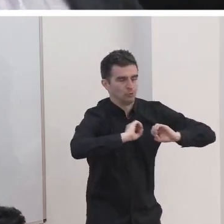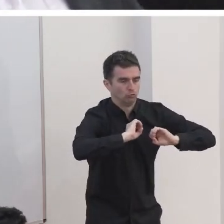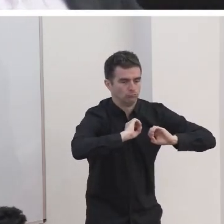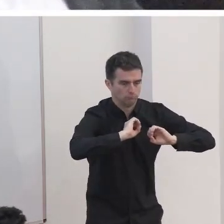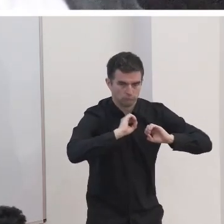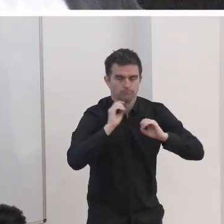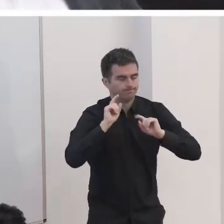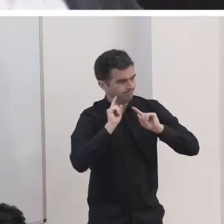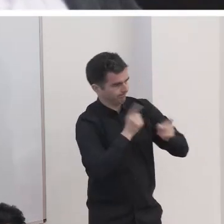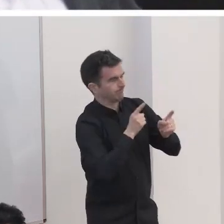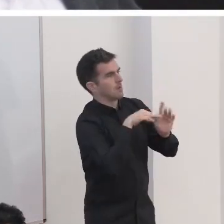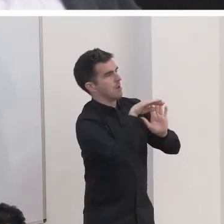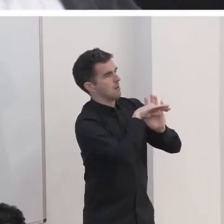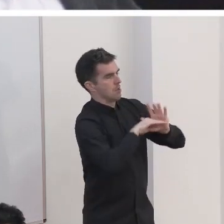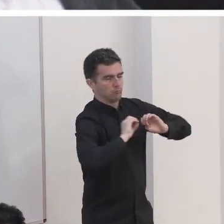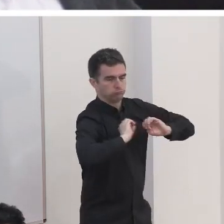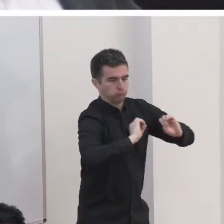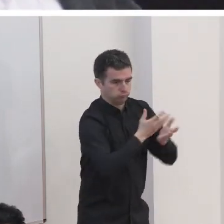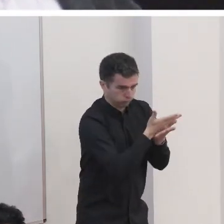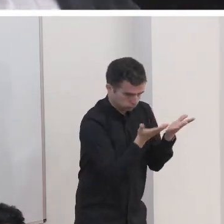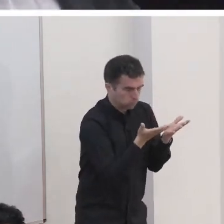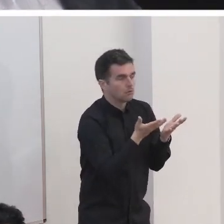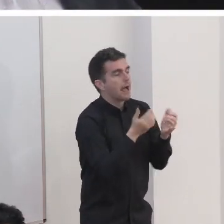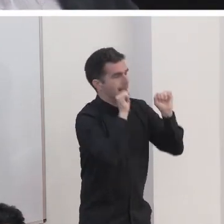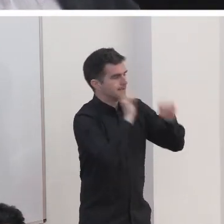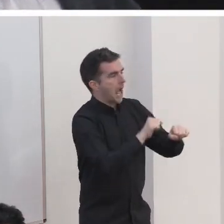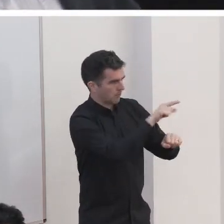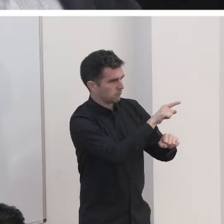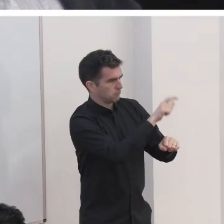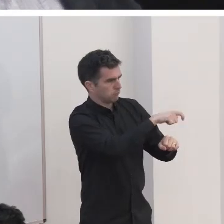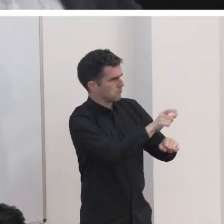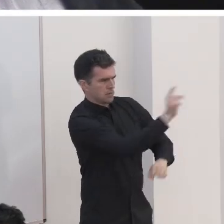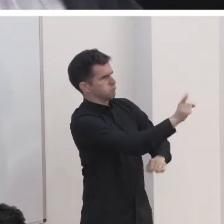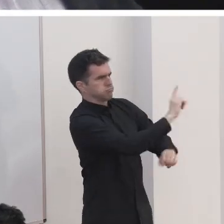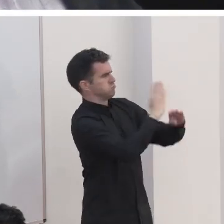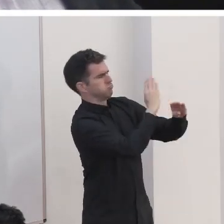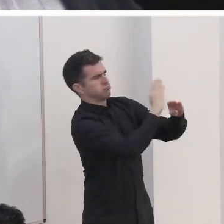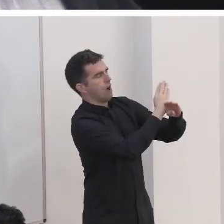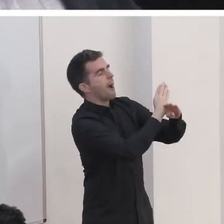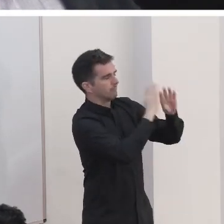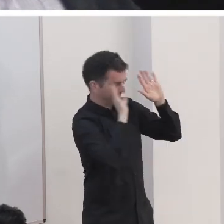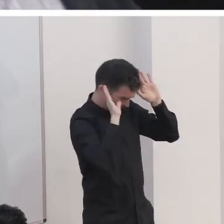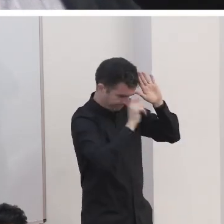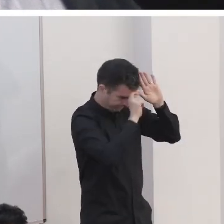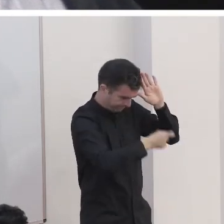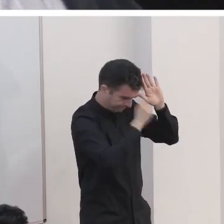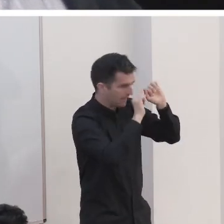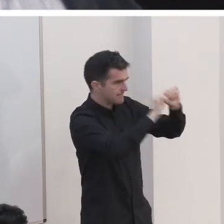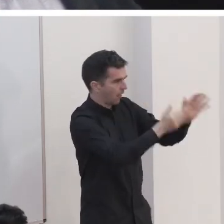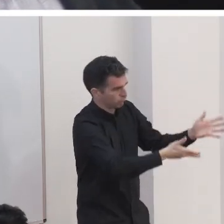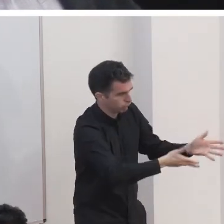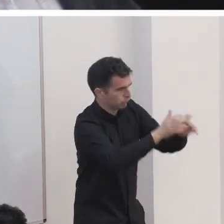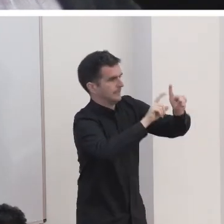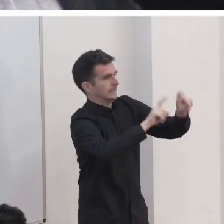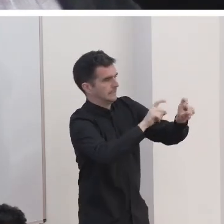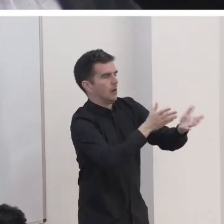So these are some of the injustices we are facing. Now, we are reviewing the acts in Sierra Leone.